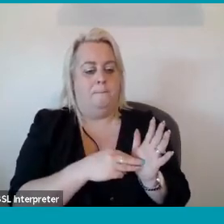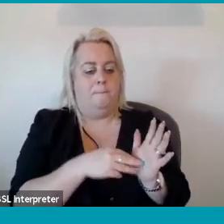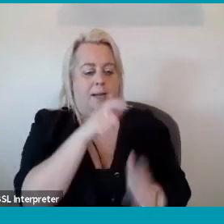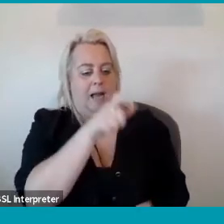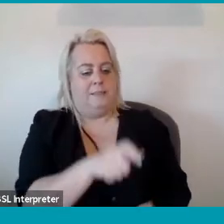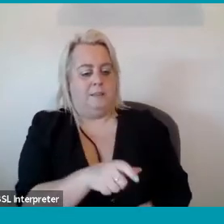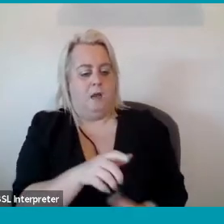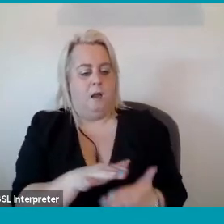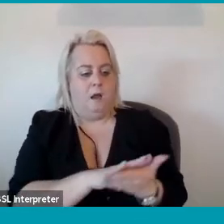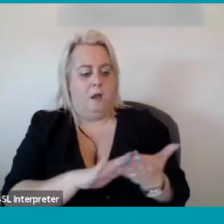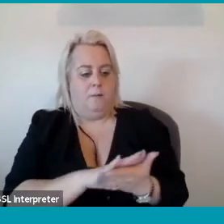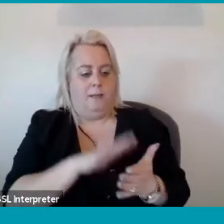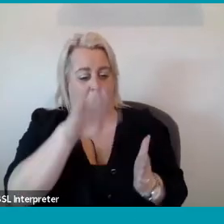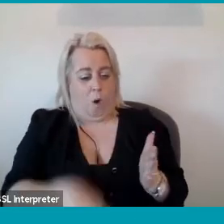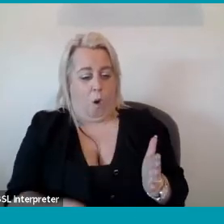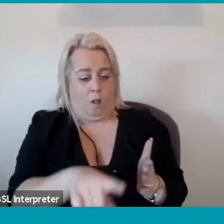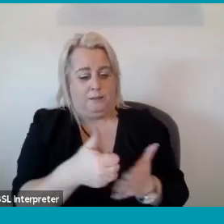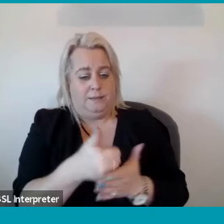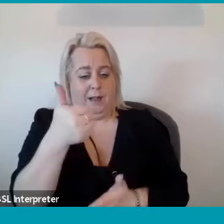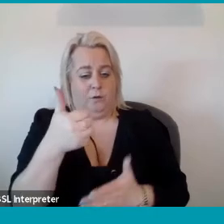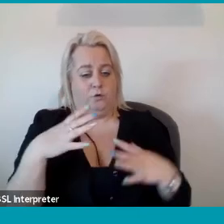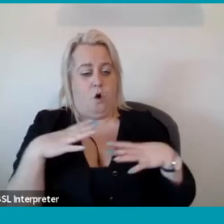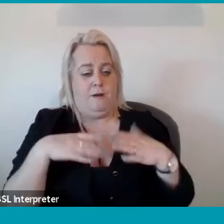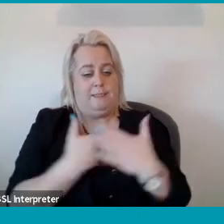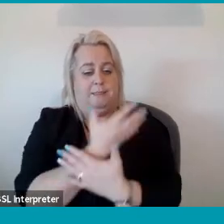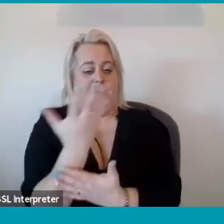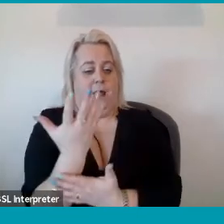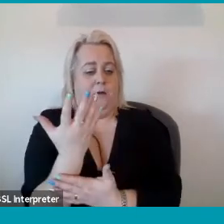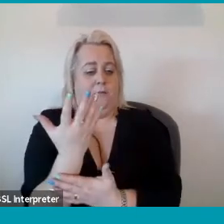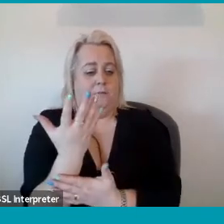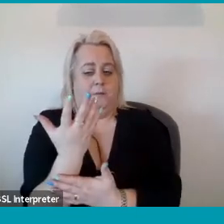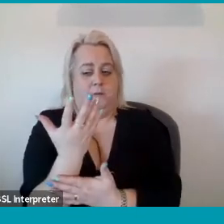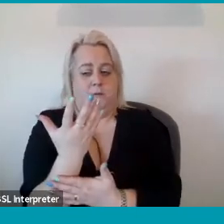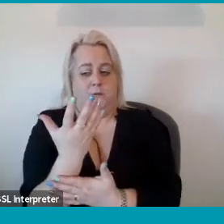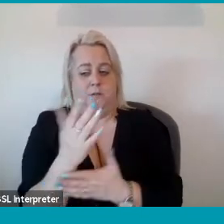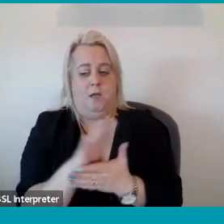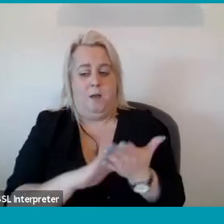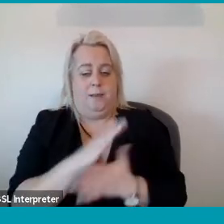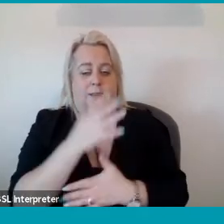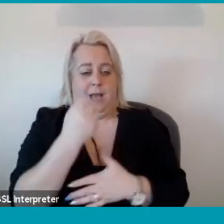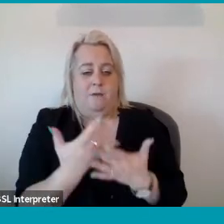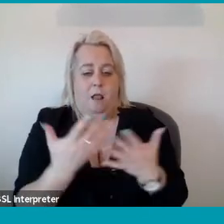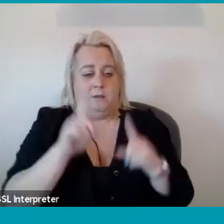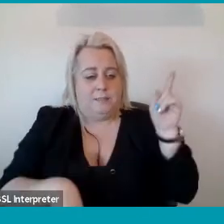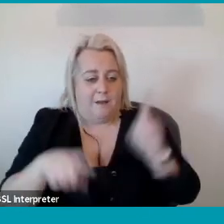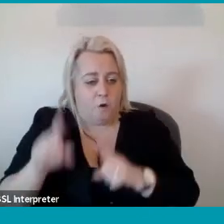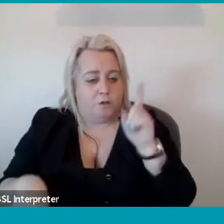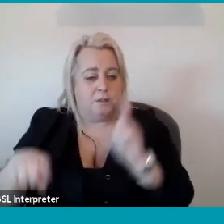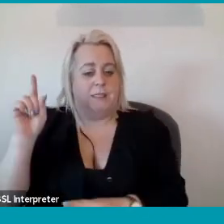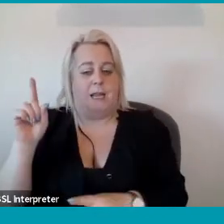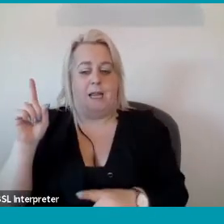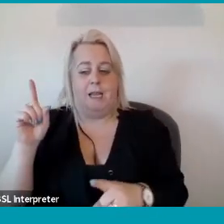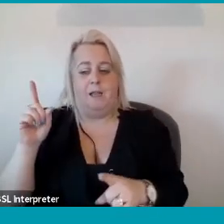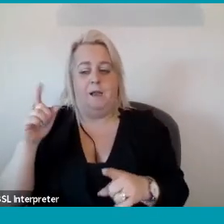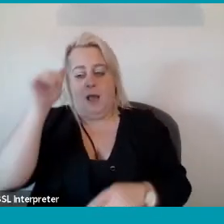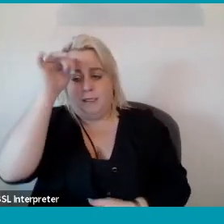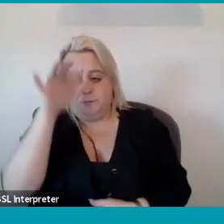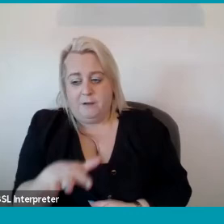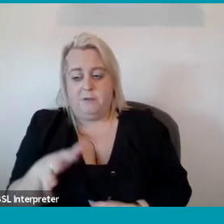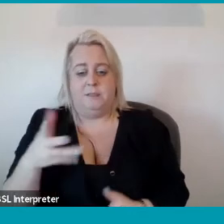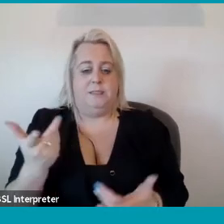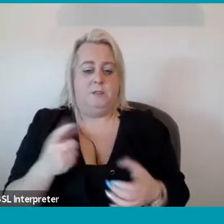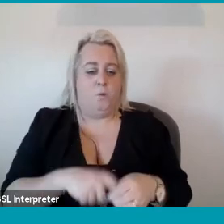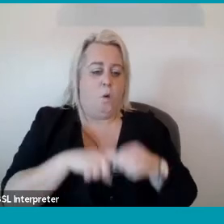And that means that we bring the same diversity of skills and talents and strengths and qualifications and experience as everybody else